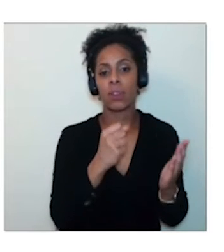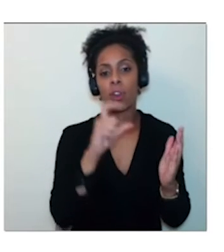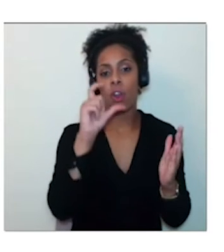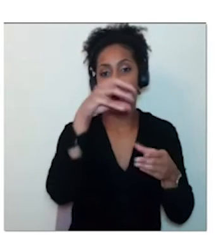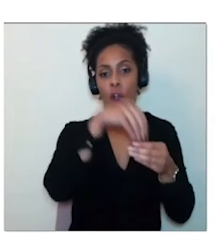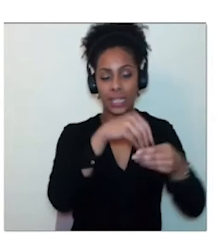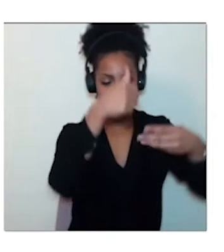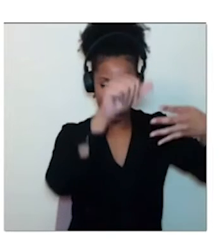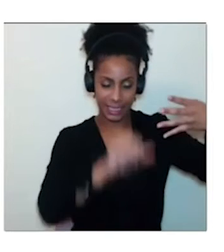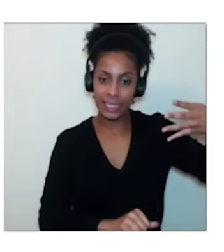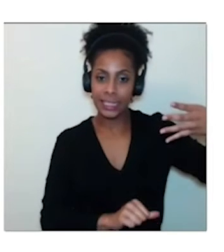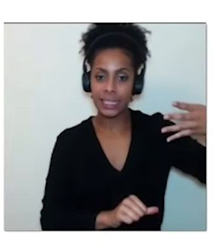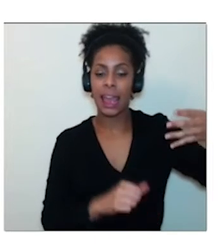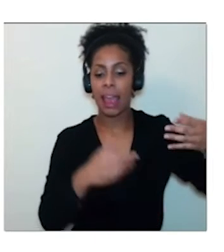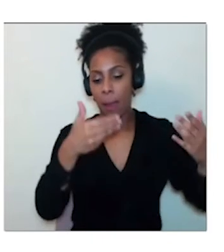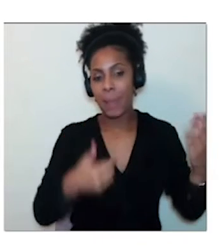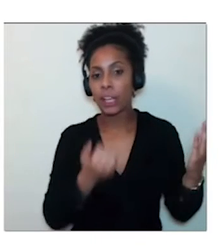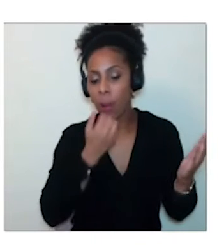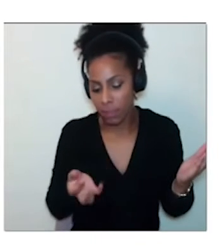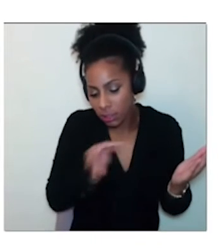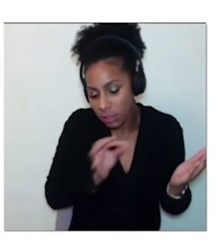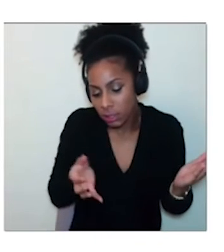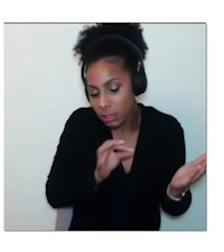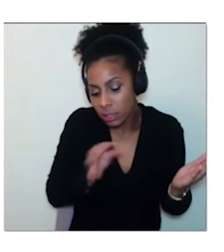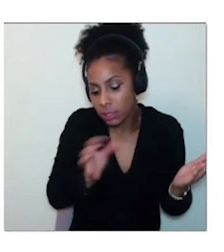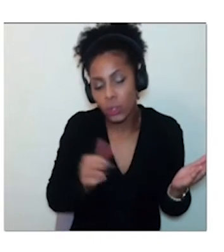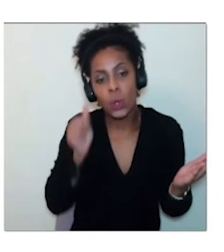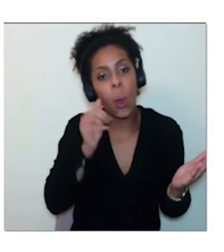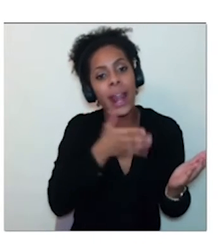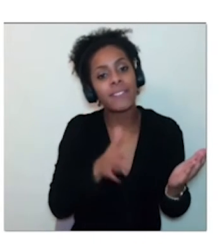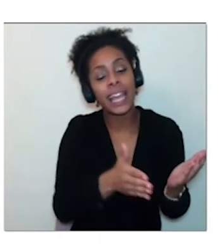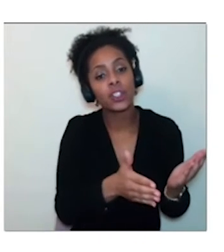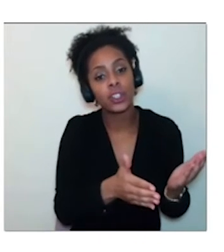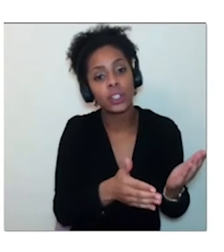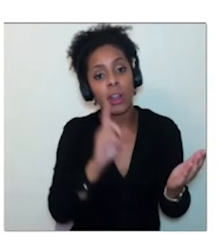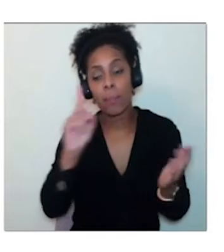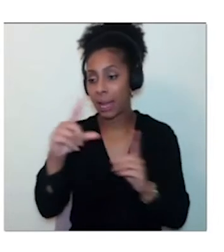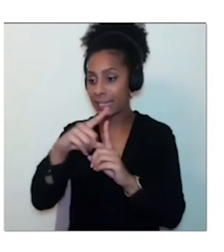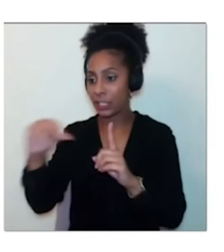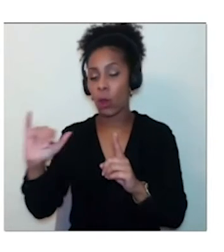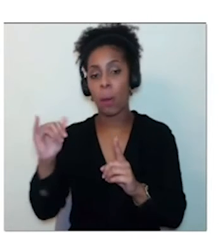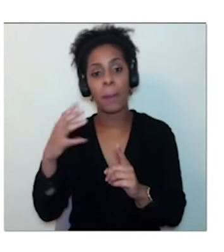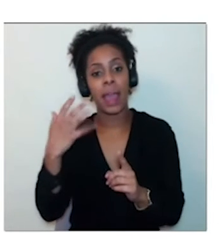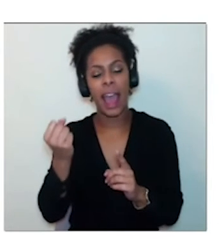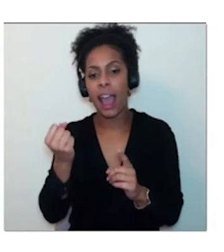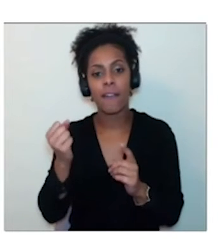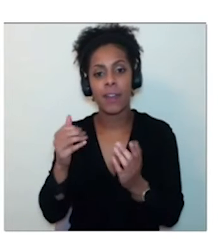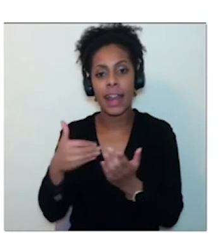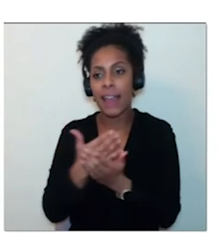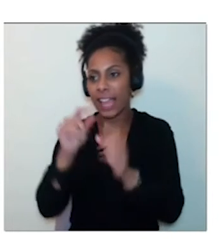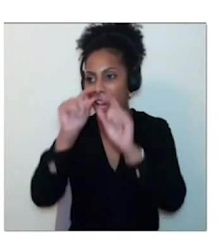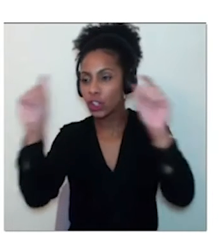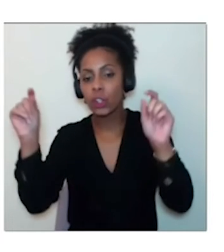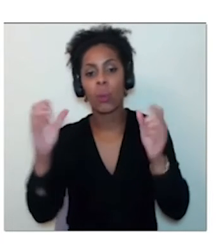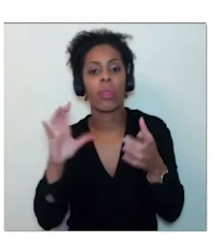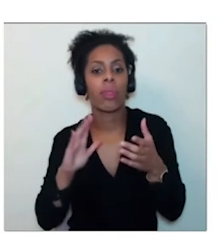navigation. An ebook, on the other hand, may have a navigation menu with hyperlinks to other parts of the publication.